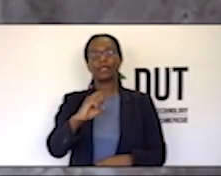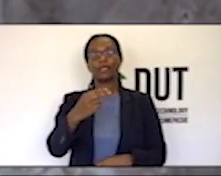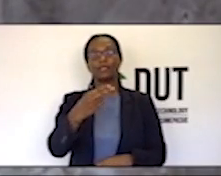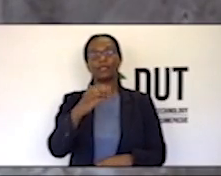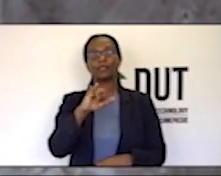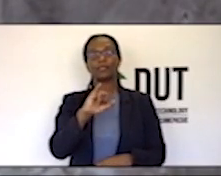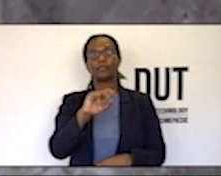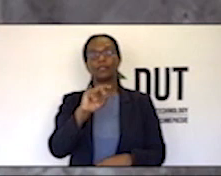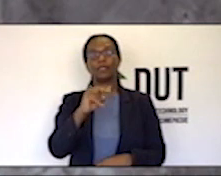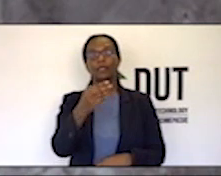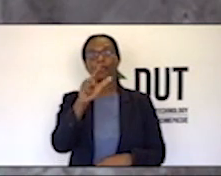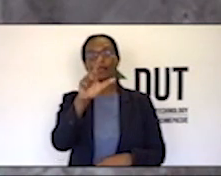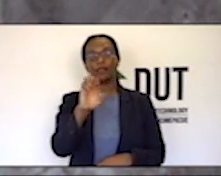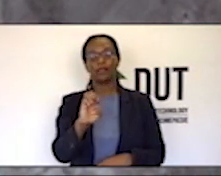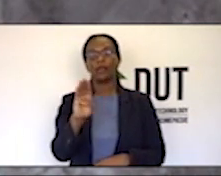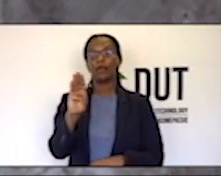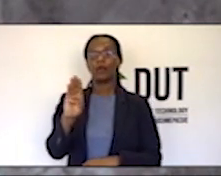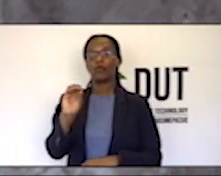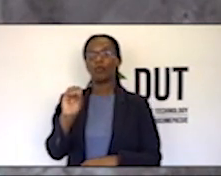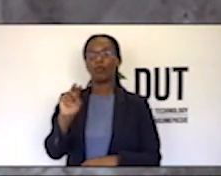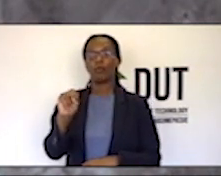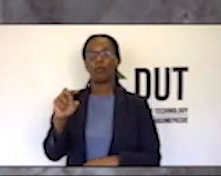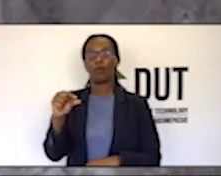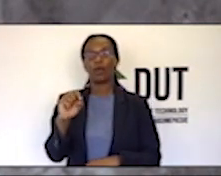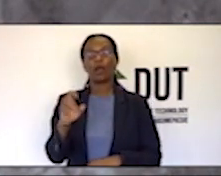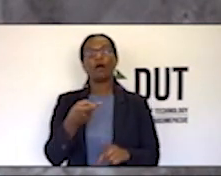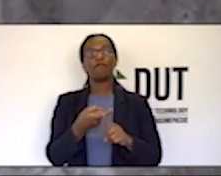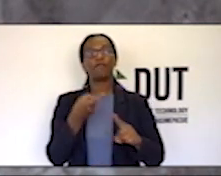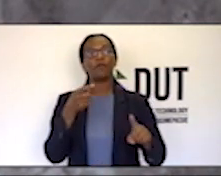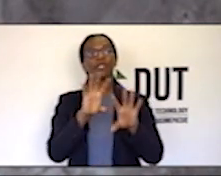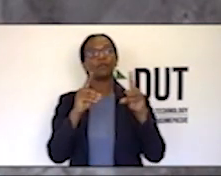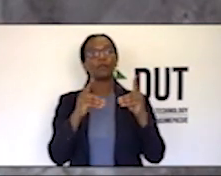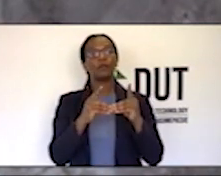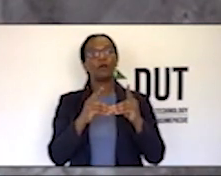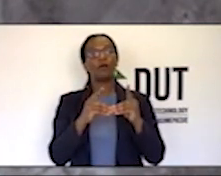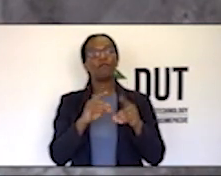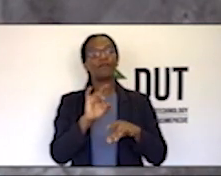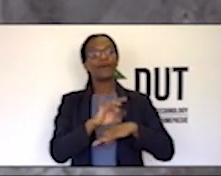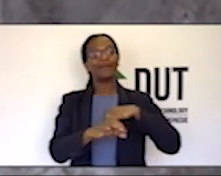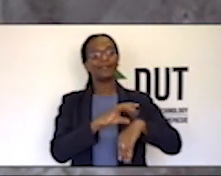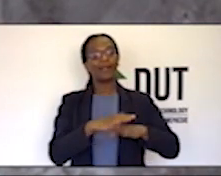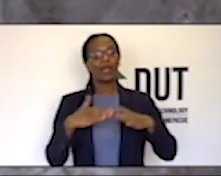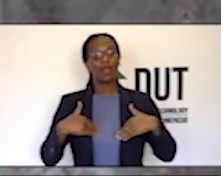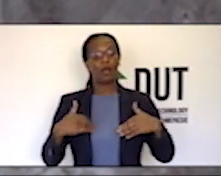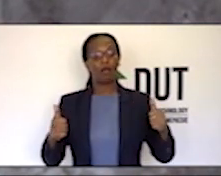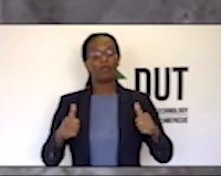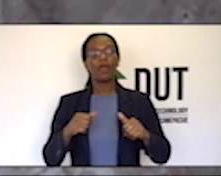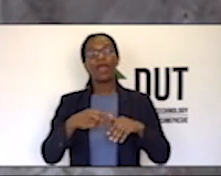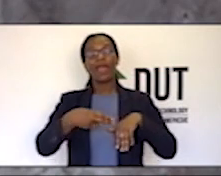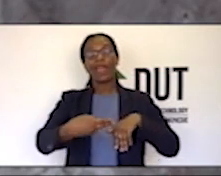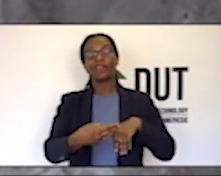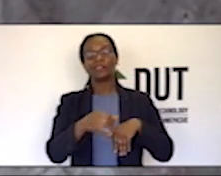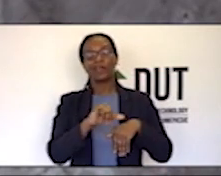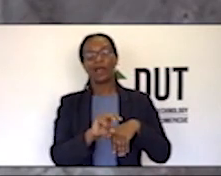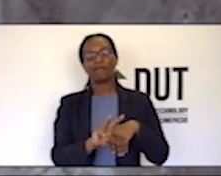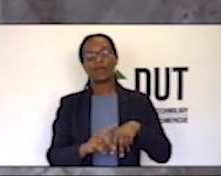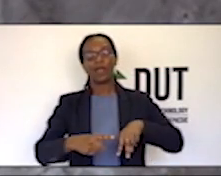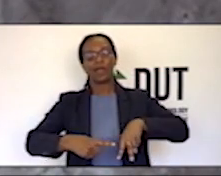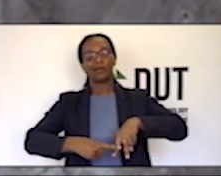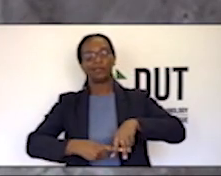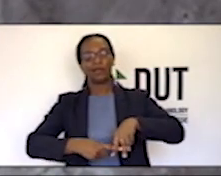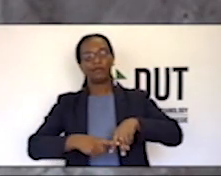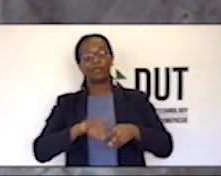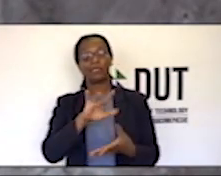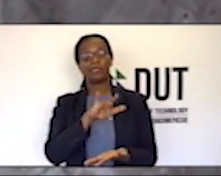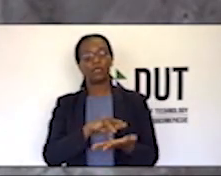Ngubo, and I'm from the Department of Student Counseling and Health, HIV Center. Welcome to Durban